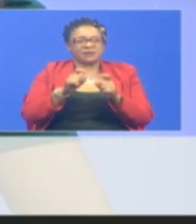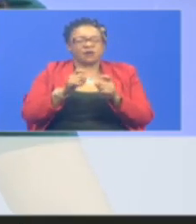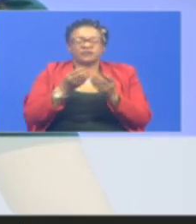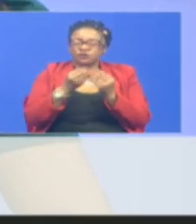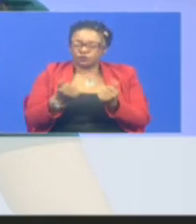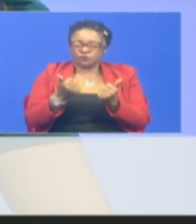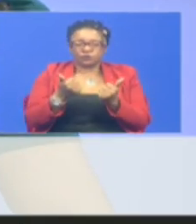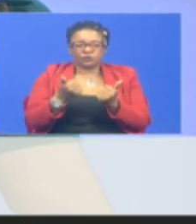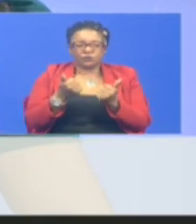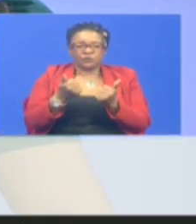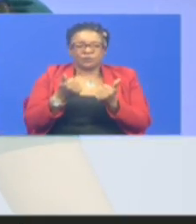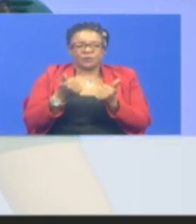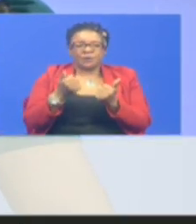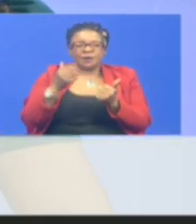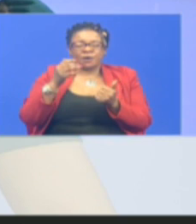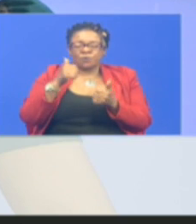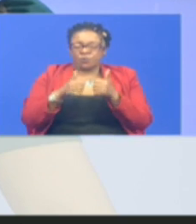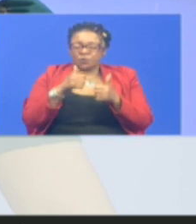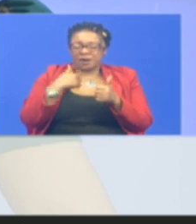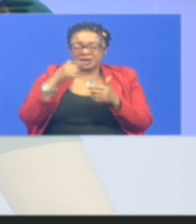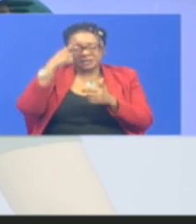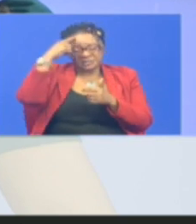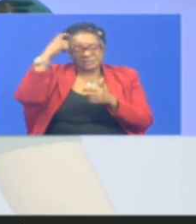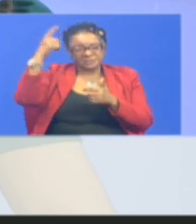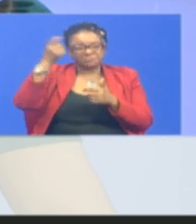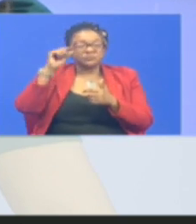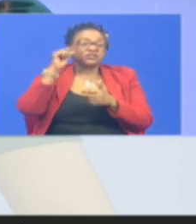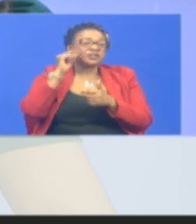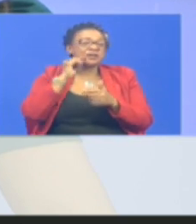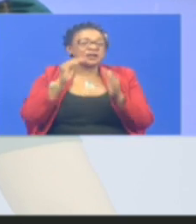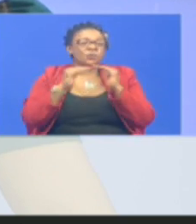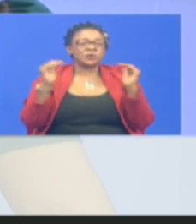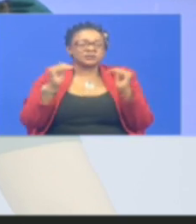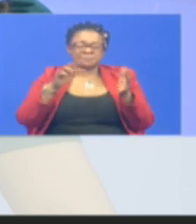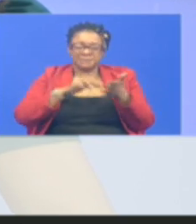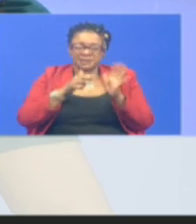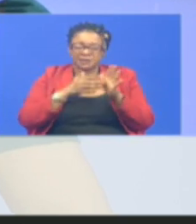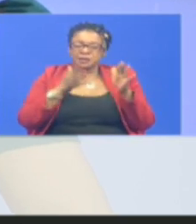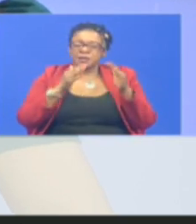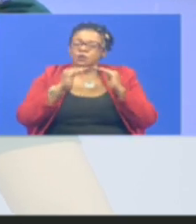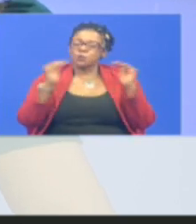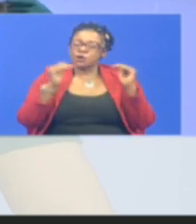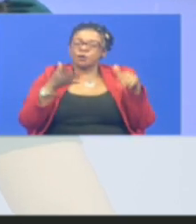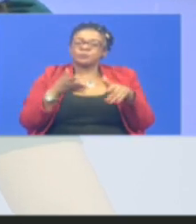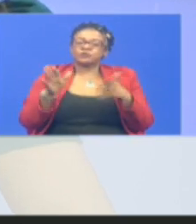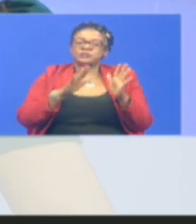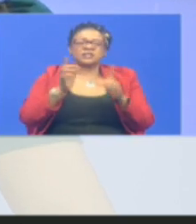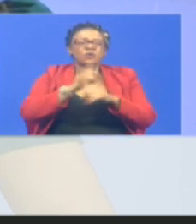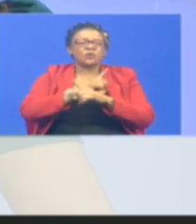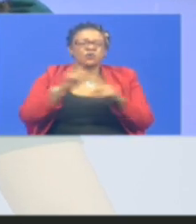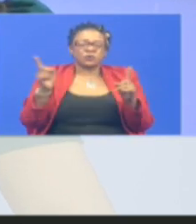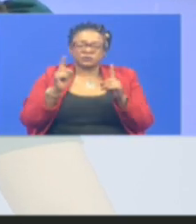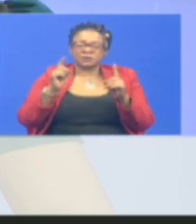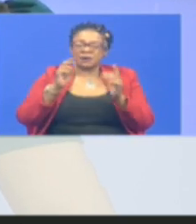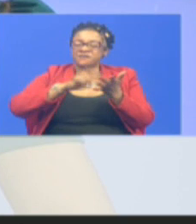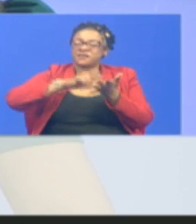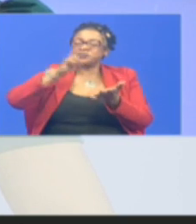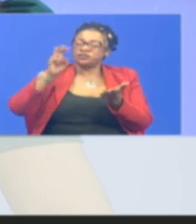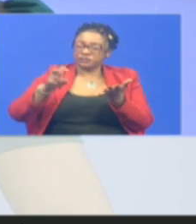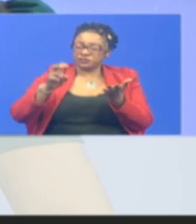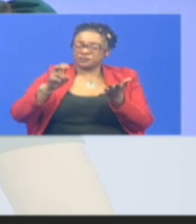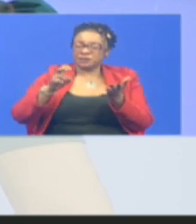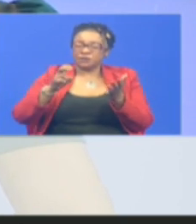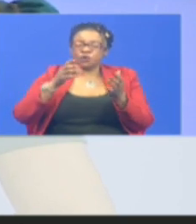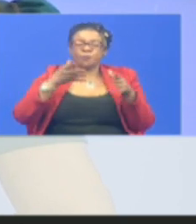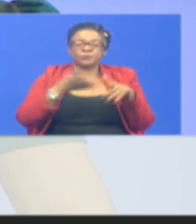offered are a pipe dream. Gender equality means equal opportunities and not undue advantage in opportunity because